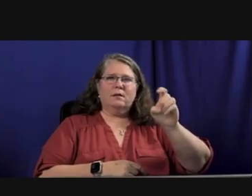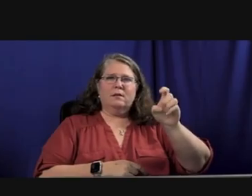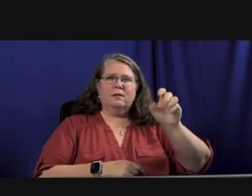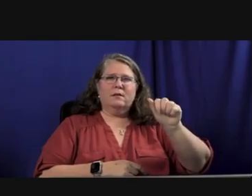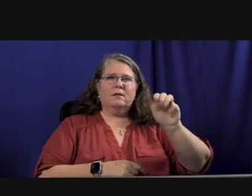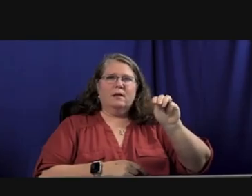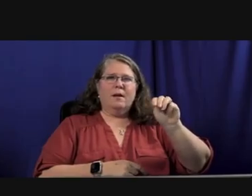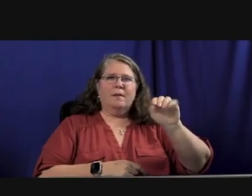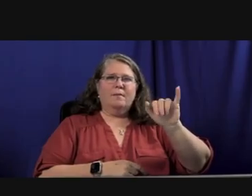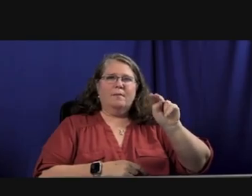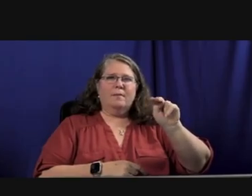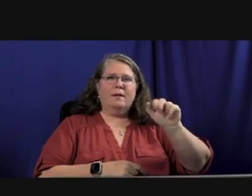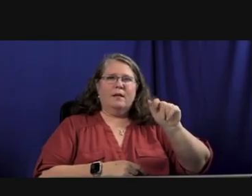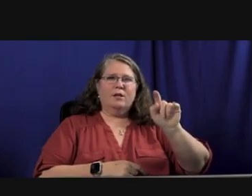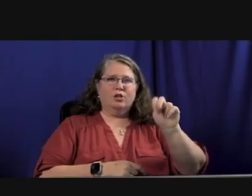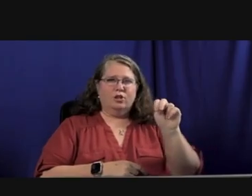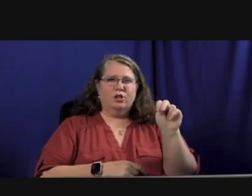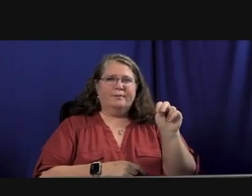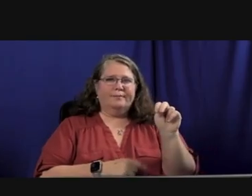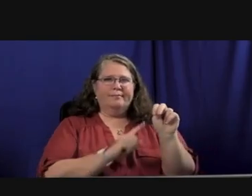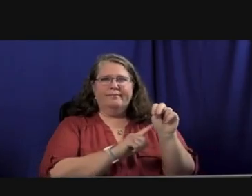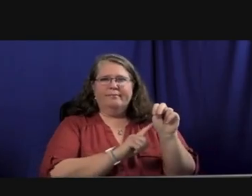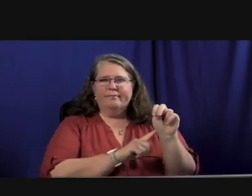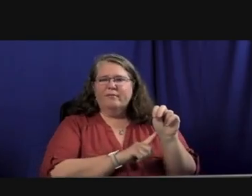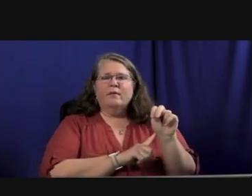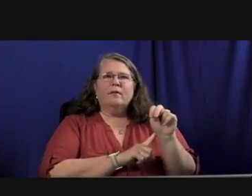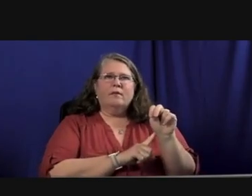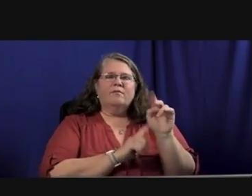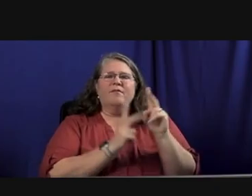mental status examination.